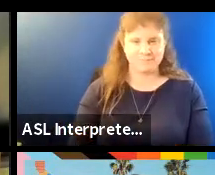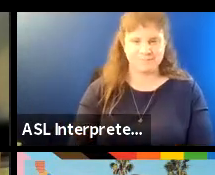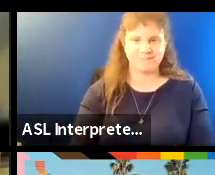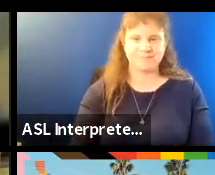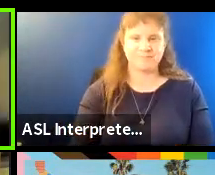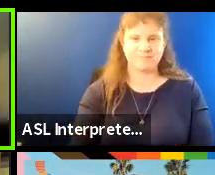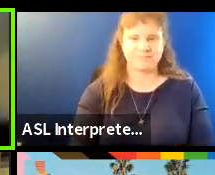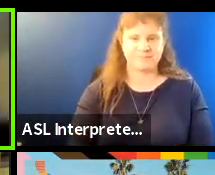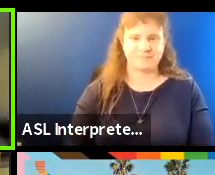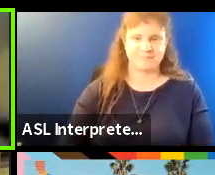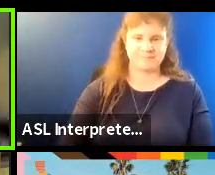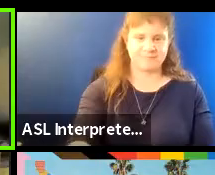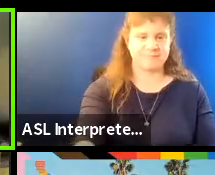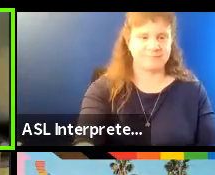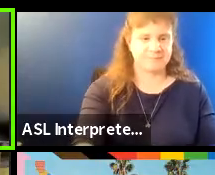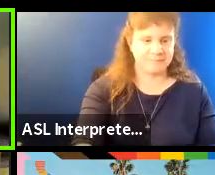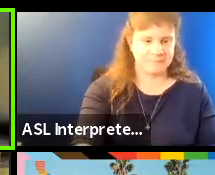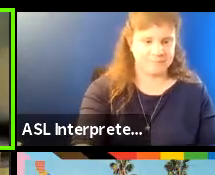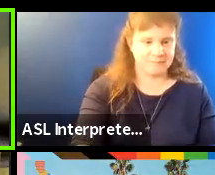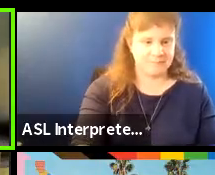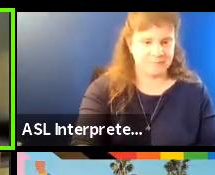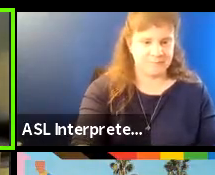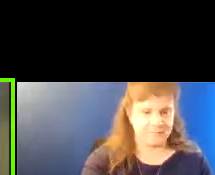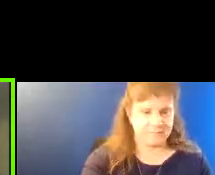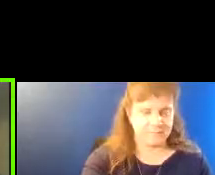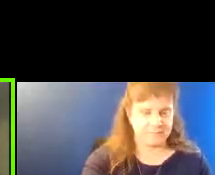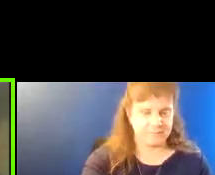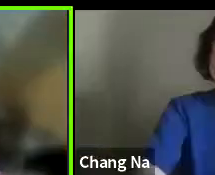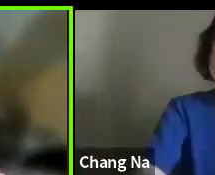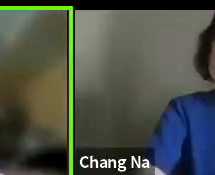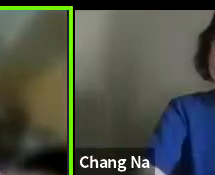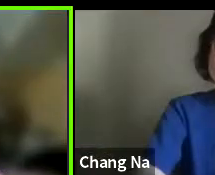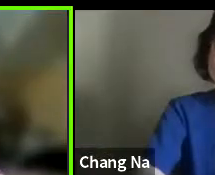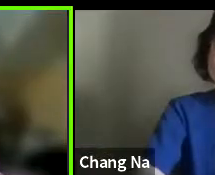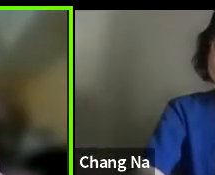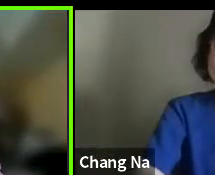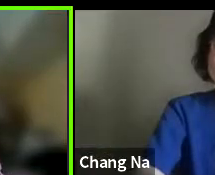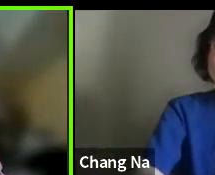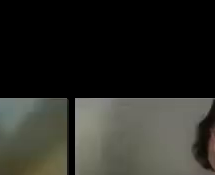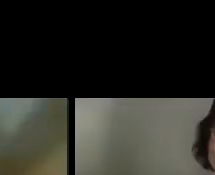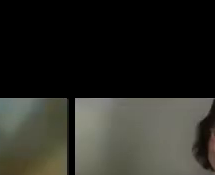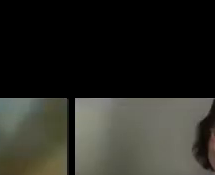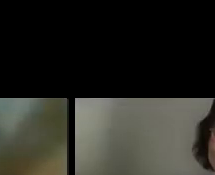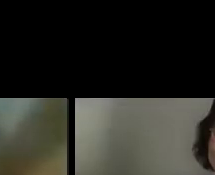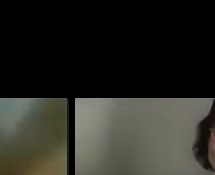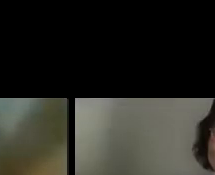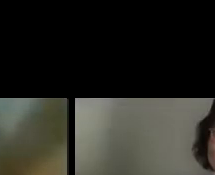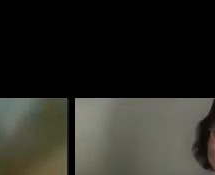Thanks, everyone. Thank you.